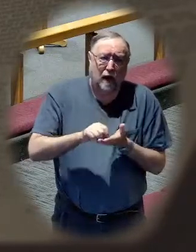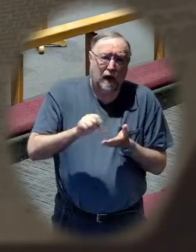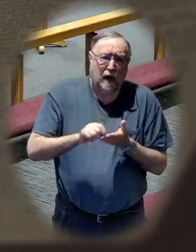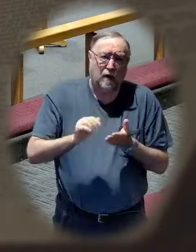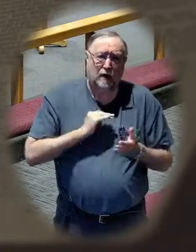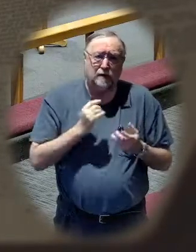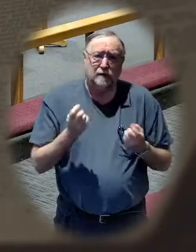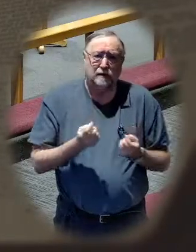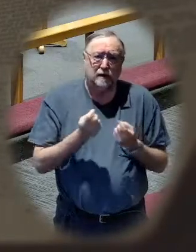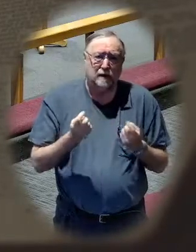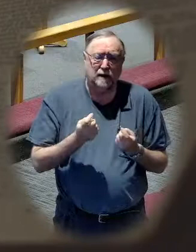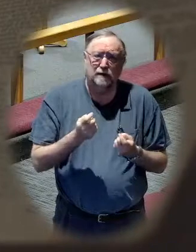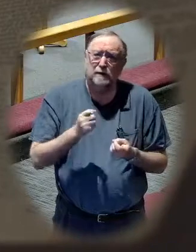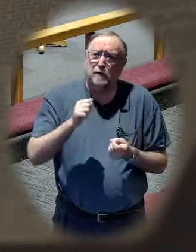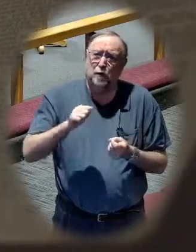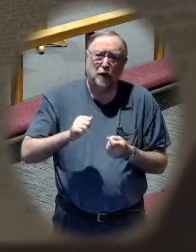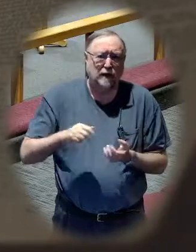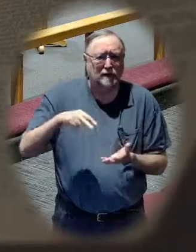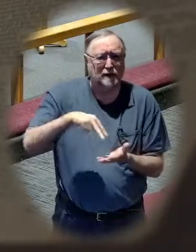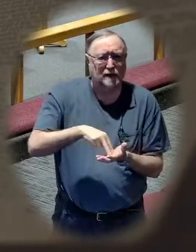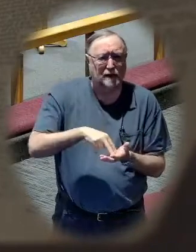Lord, who could stand?